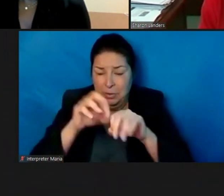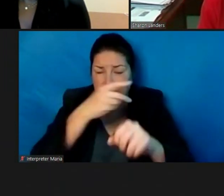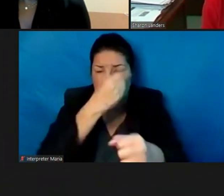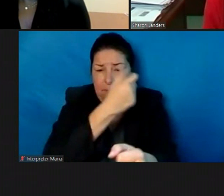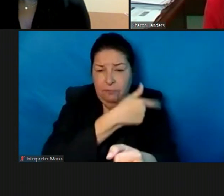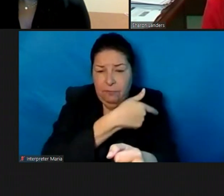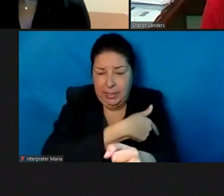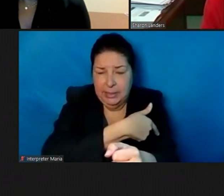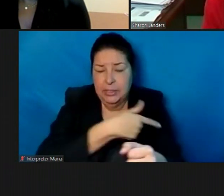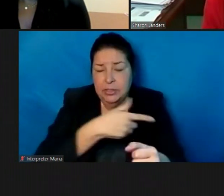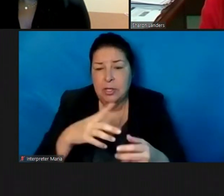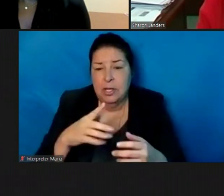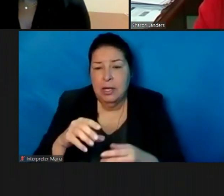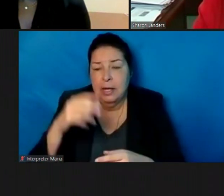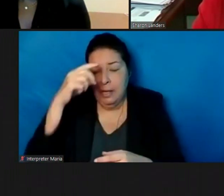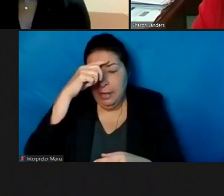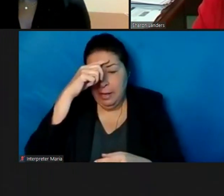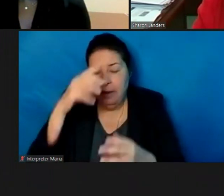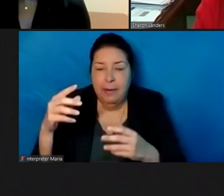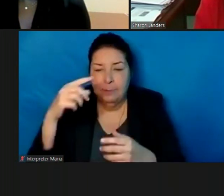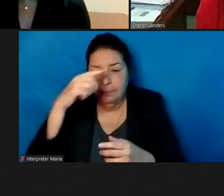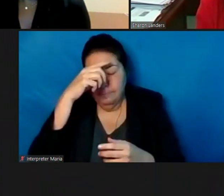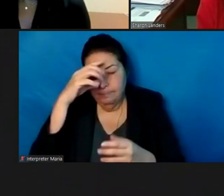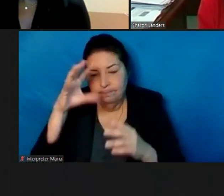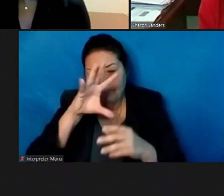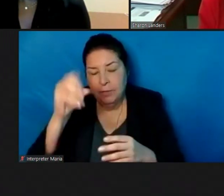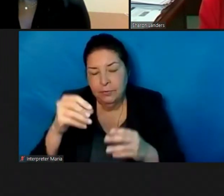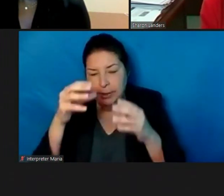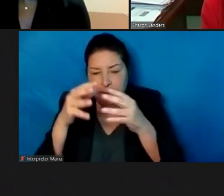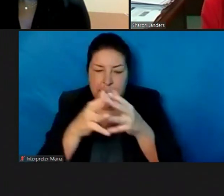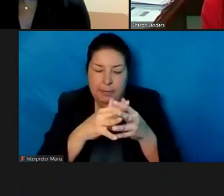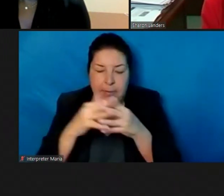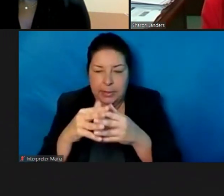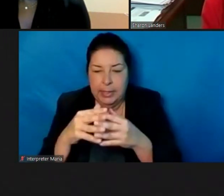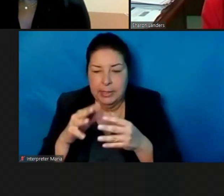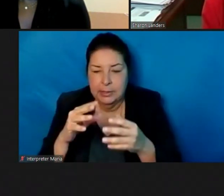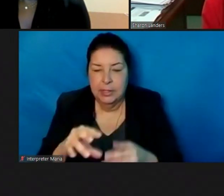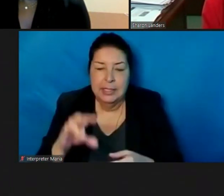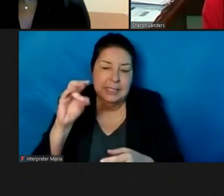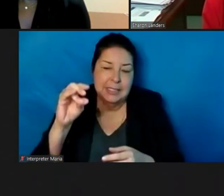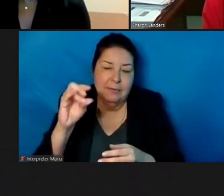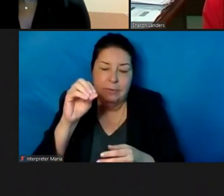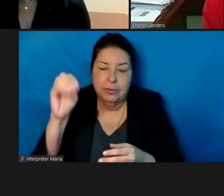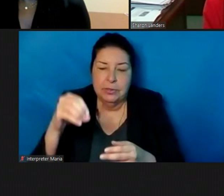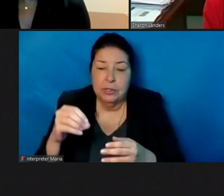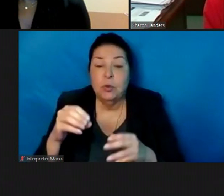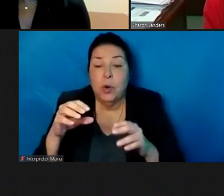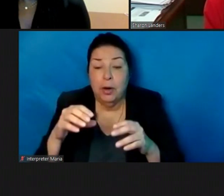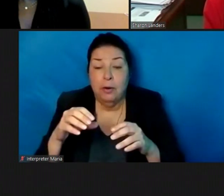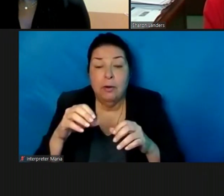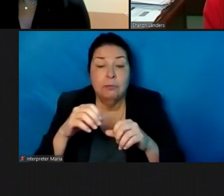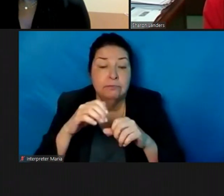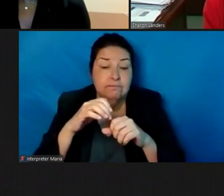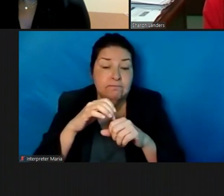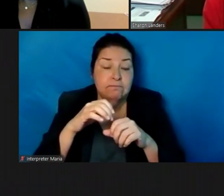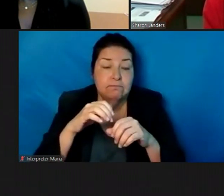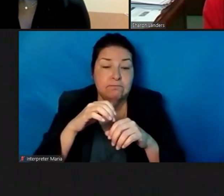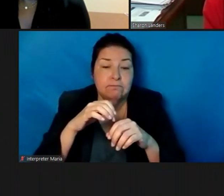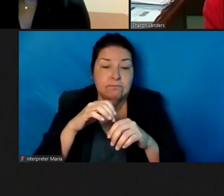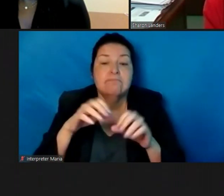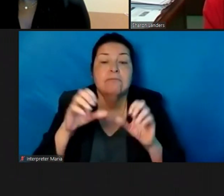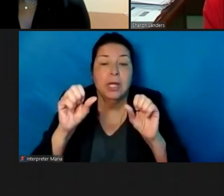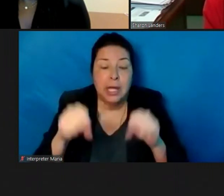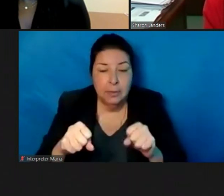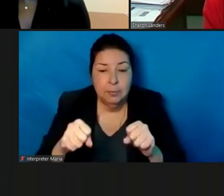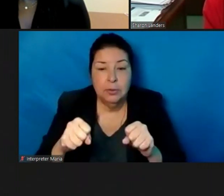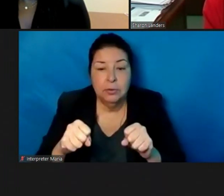rate of 7.5% in our community who is eligible for the vaccination have only been vaccinated.